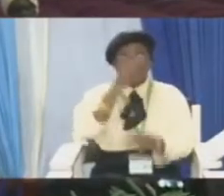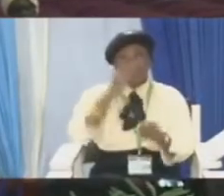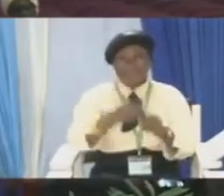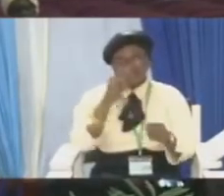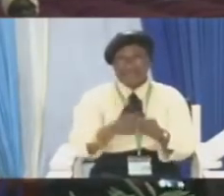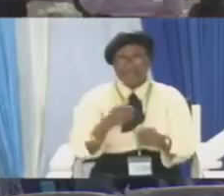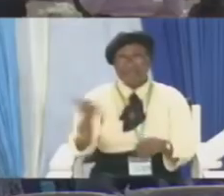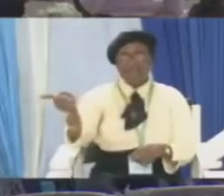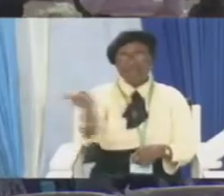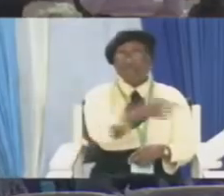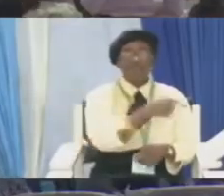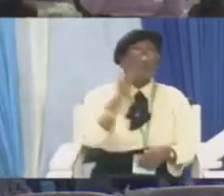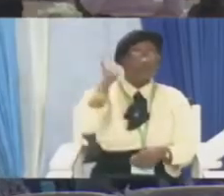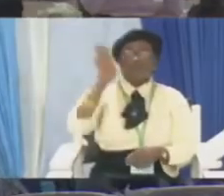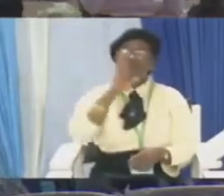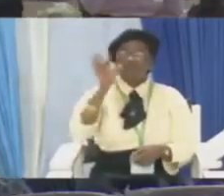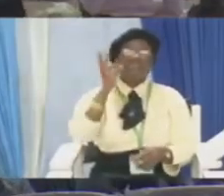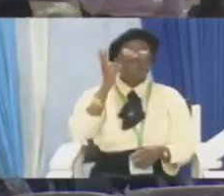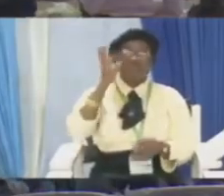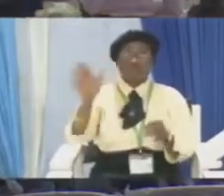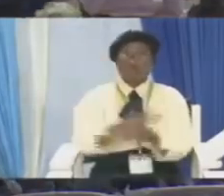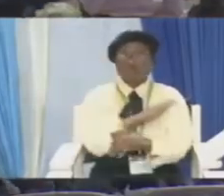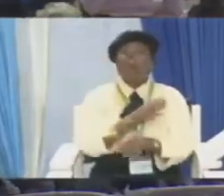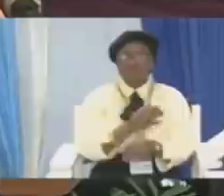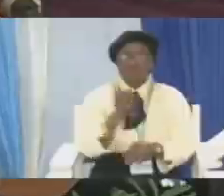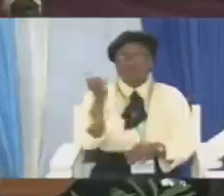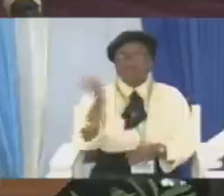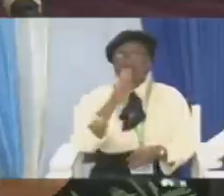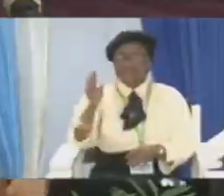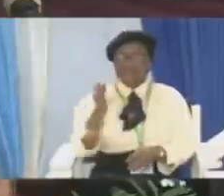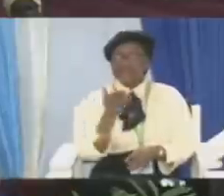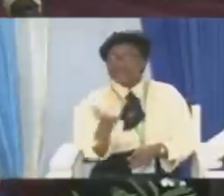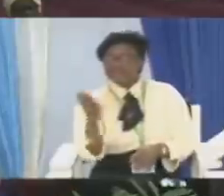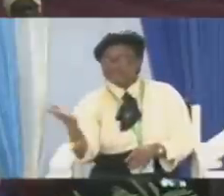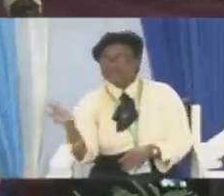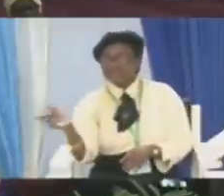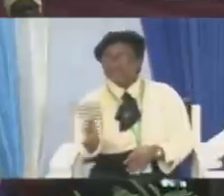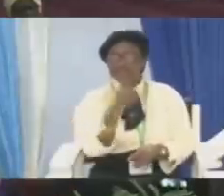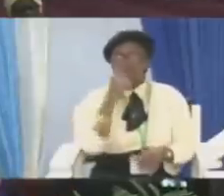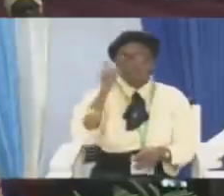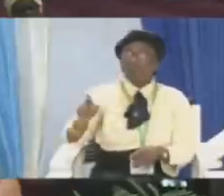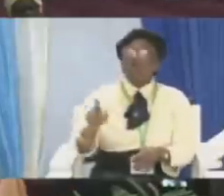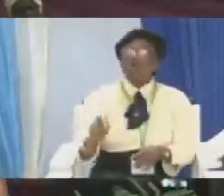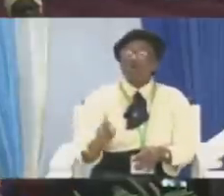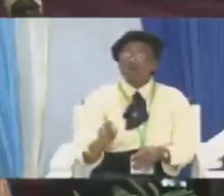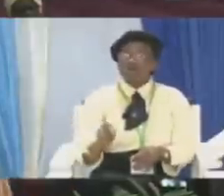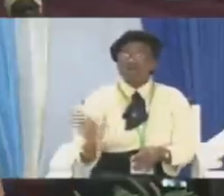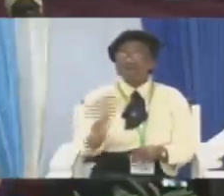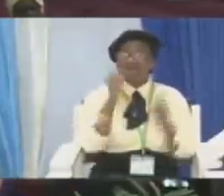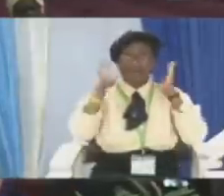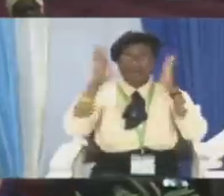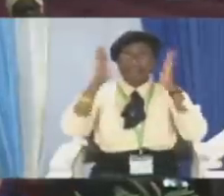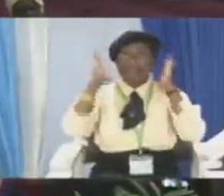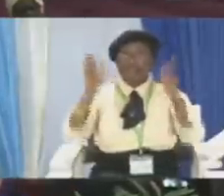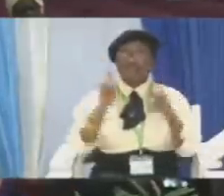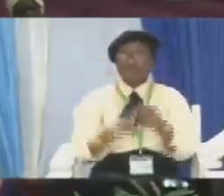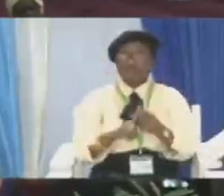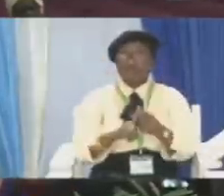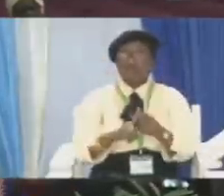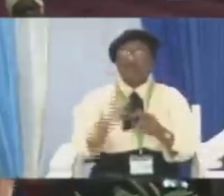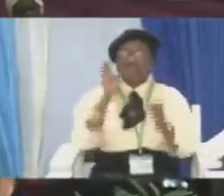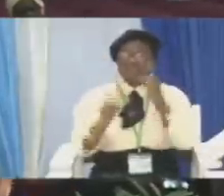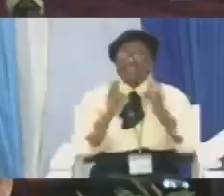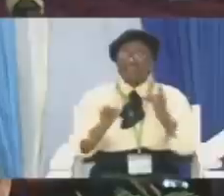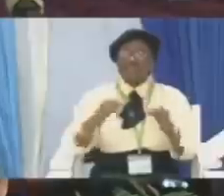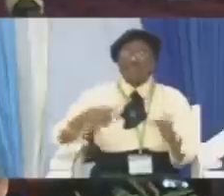be fruitful. But there are things we must pay attention to. if we must